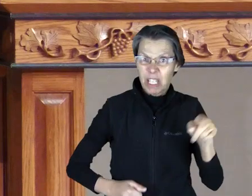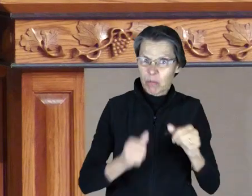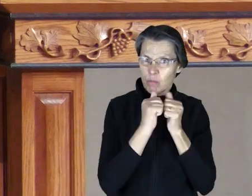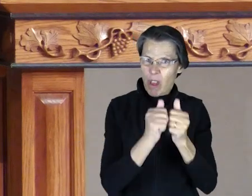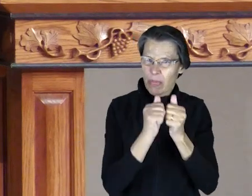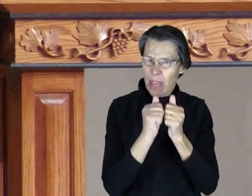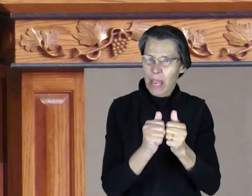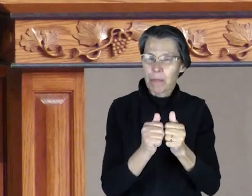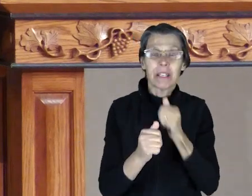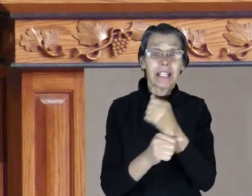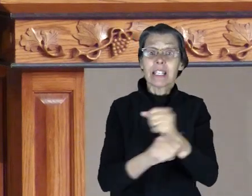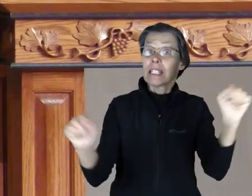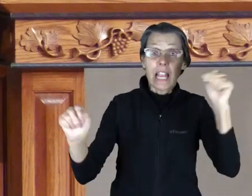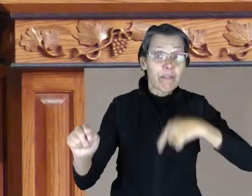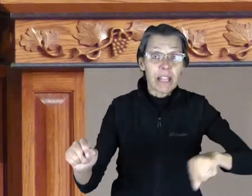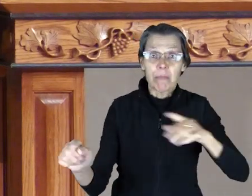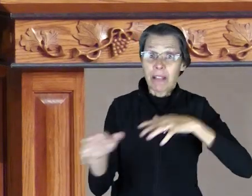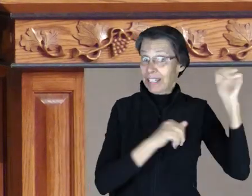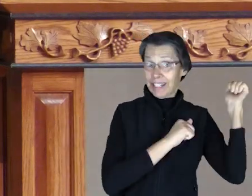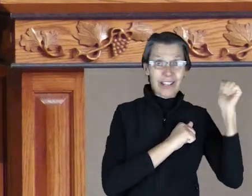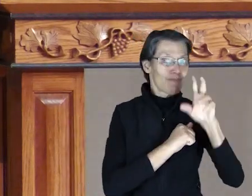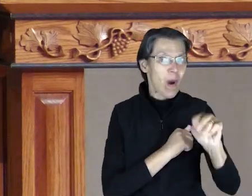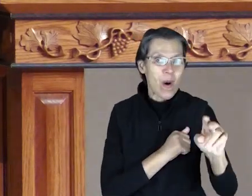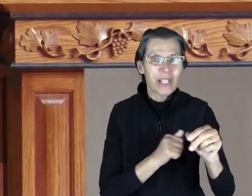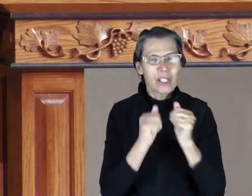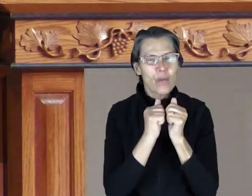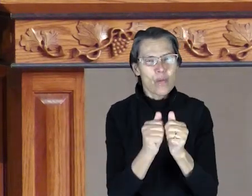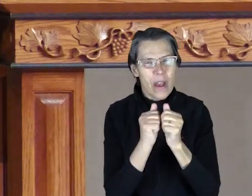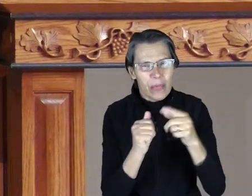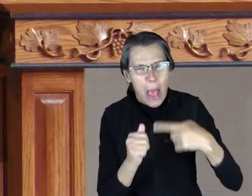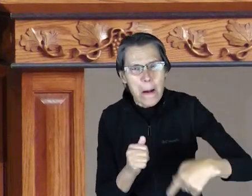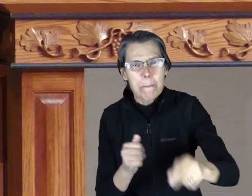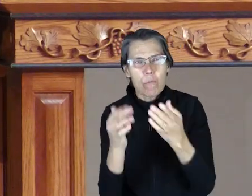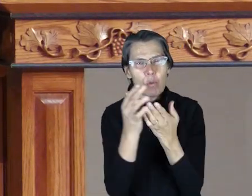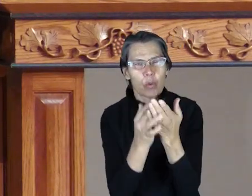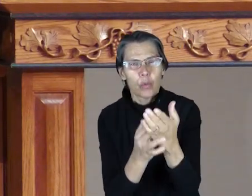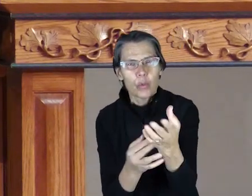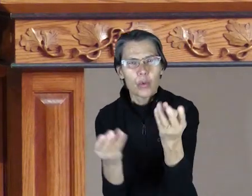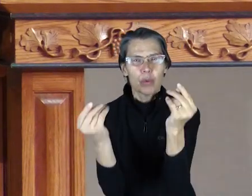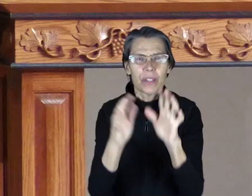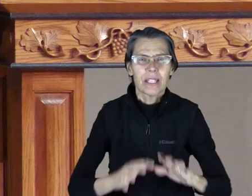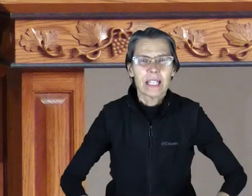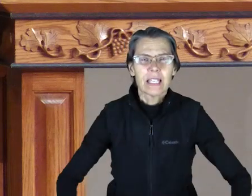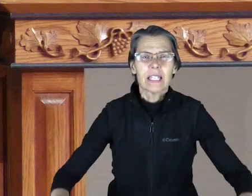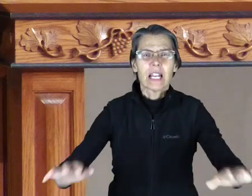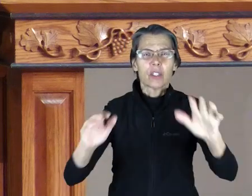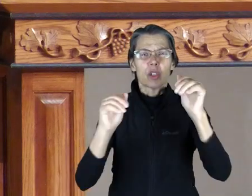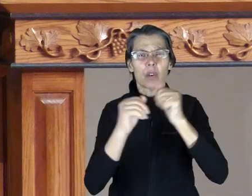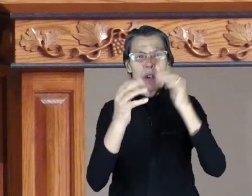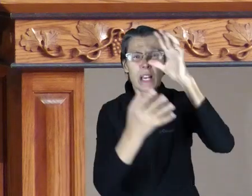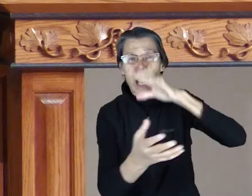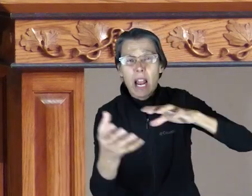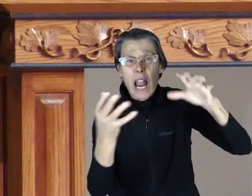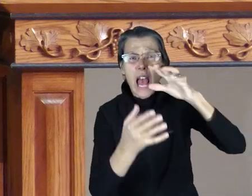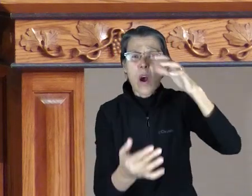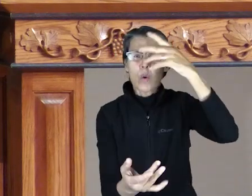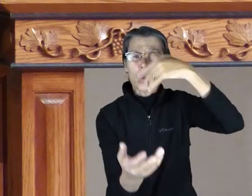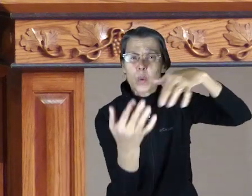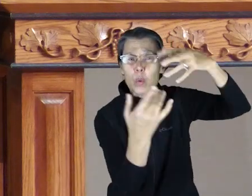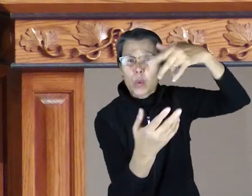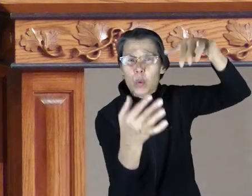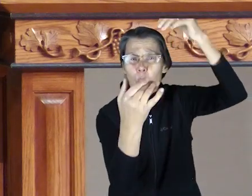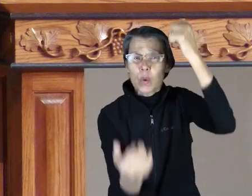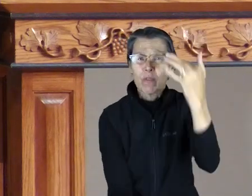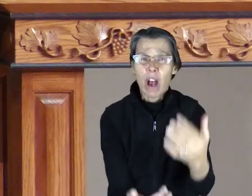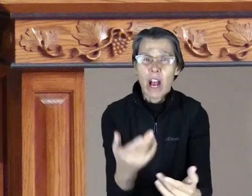haul. This is not a God who liberates, then leaves. This is a God who walks with people through the desert in a cloud of smoke and